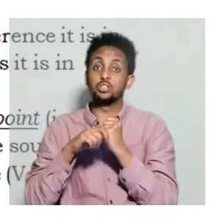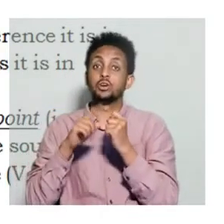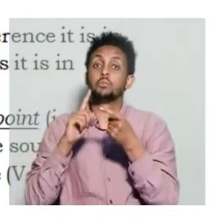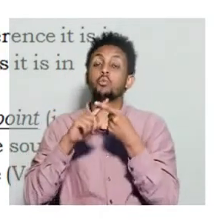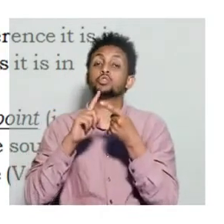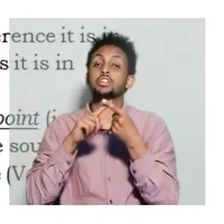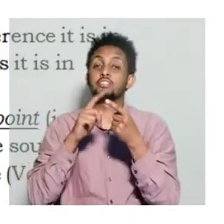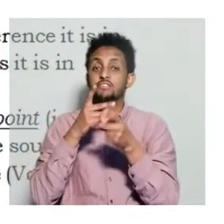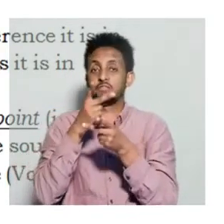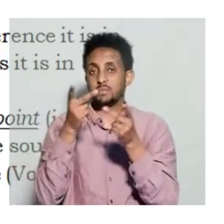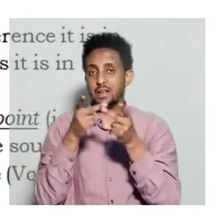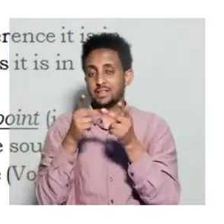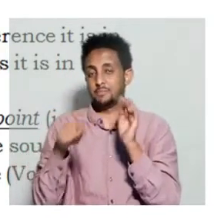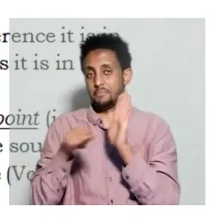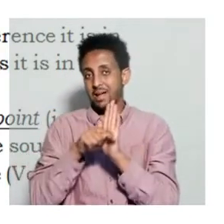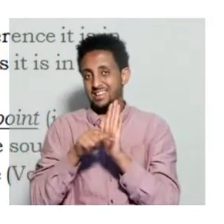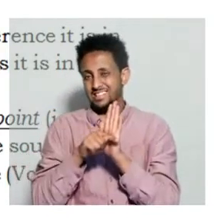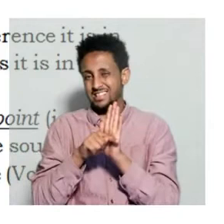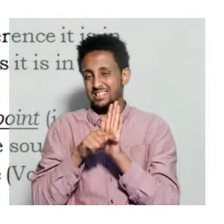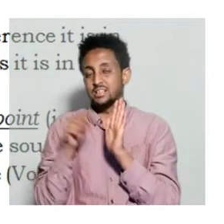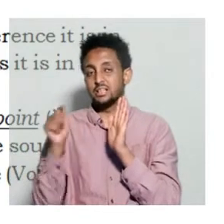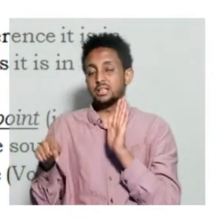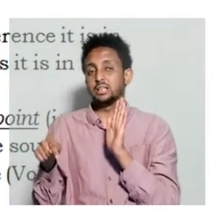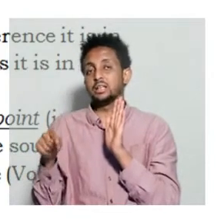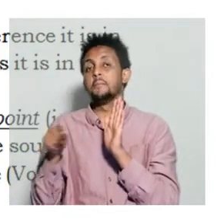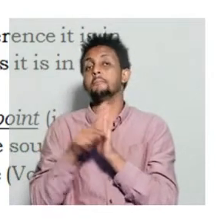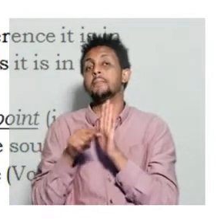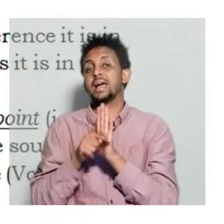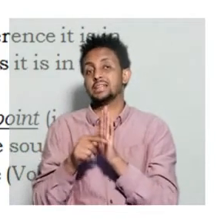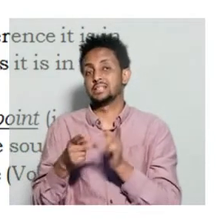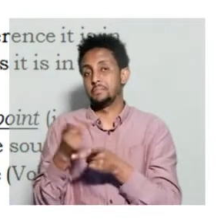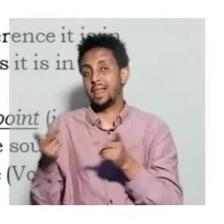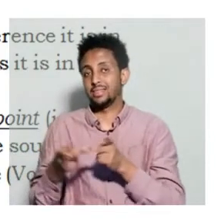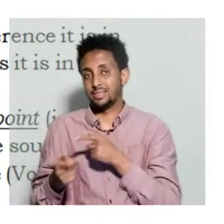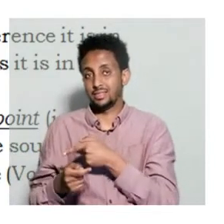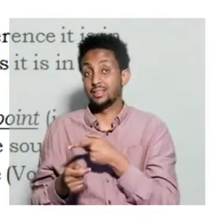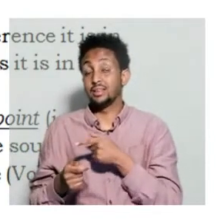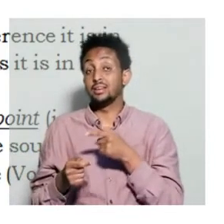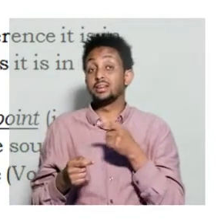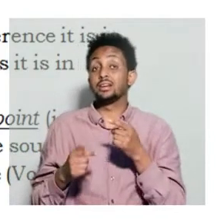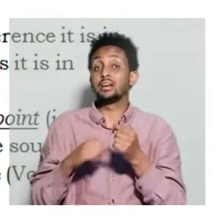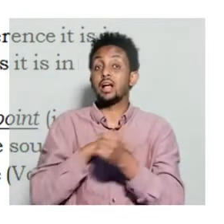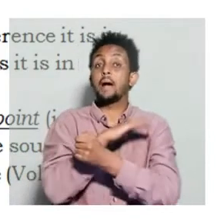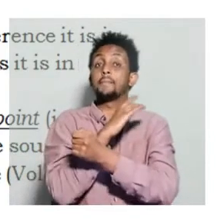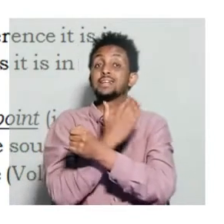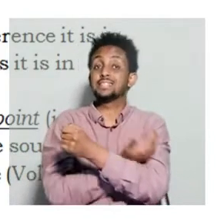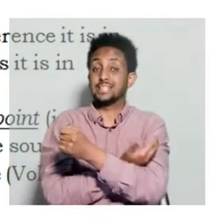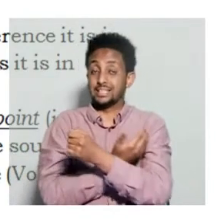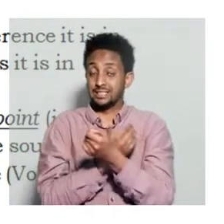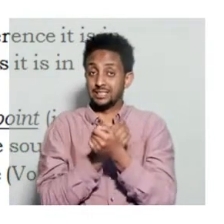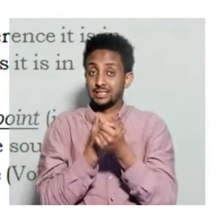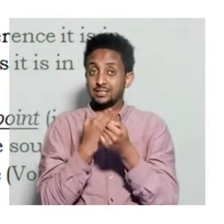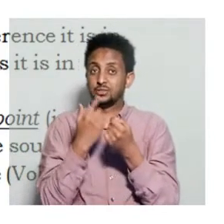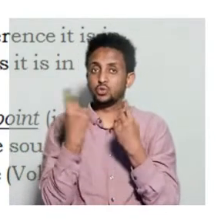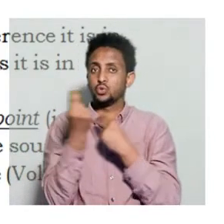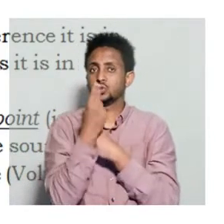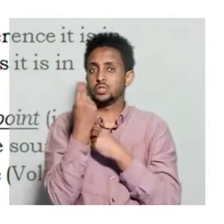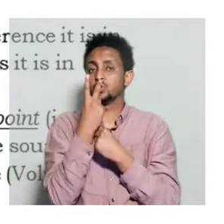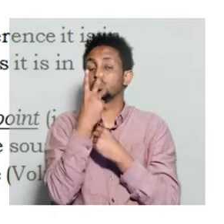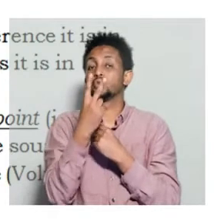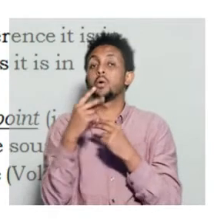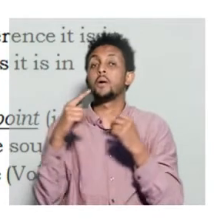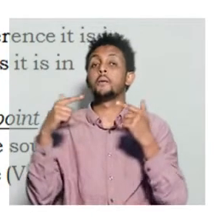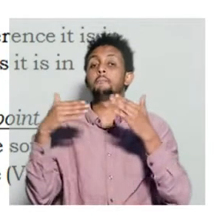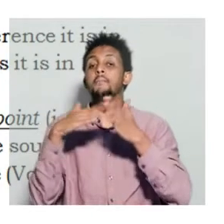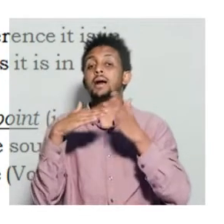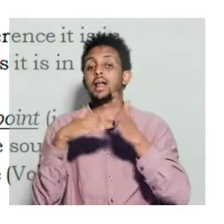positive plate and minus charge on the minus plate. Capacitors can be symbolized by using two parallel plates